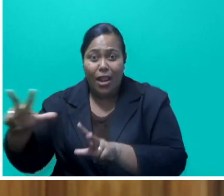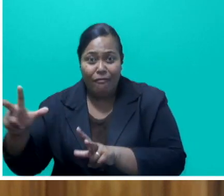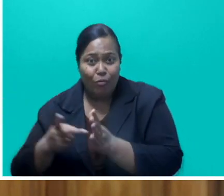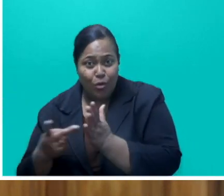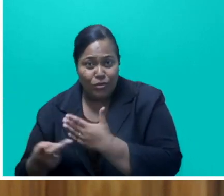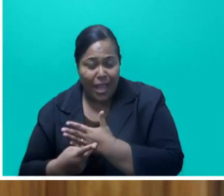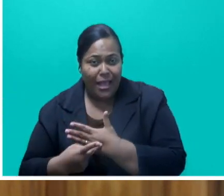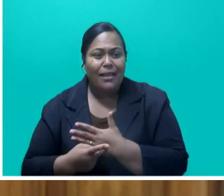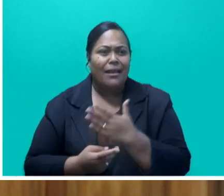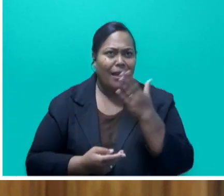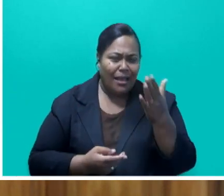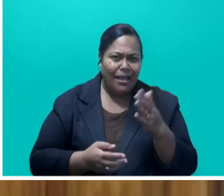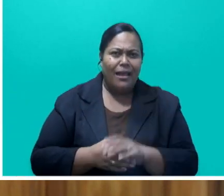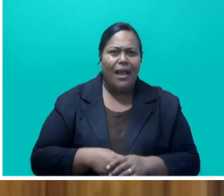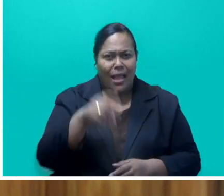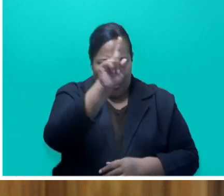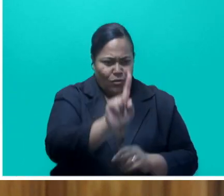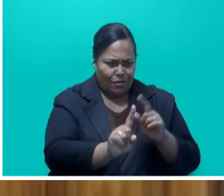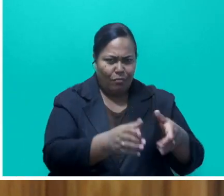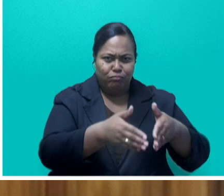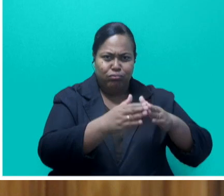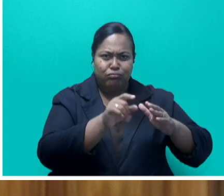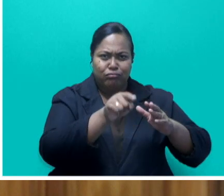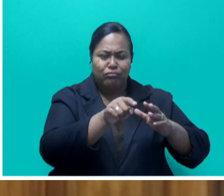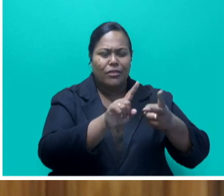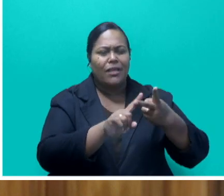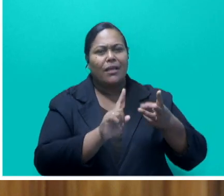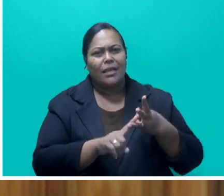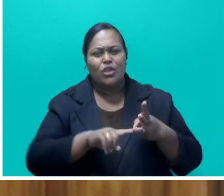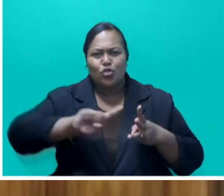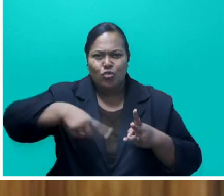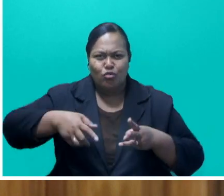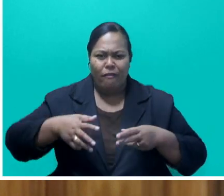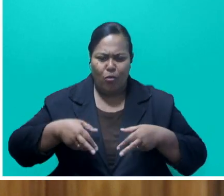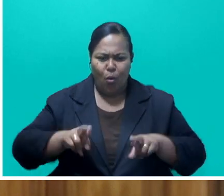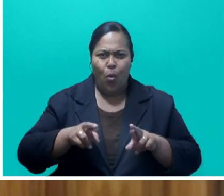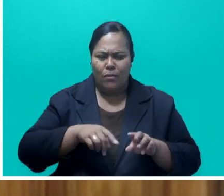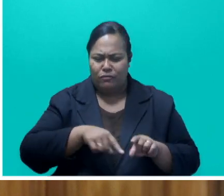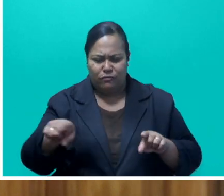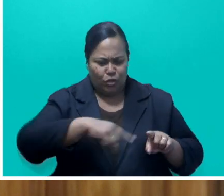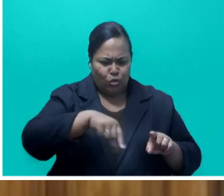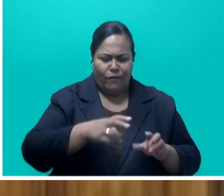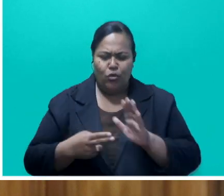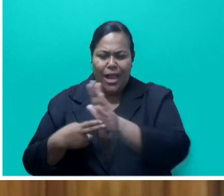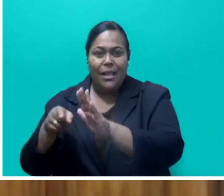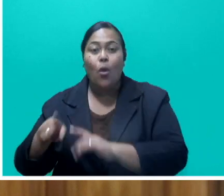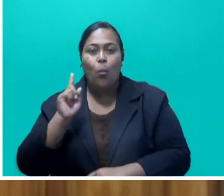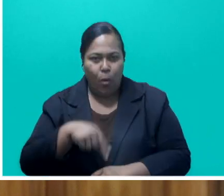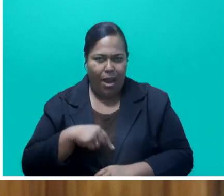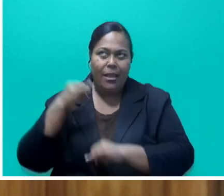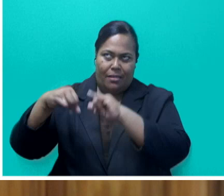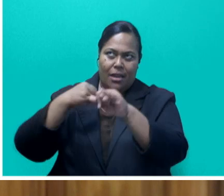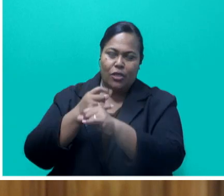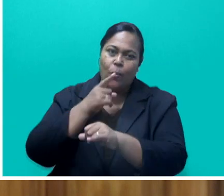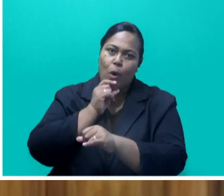Pine Scheme, Suvanadi Highway, amongst others. Most of these projects were loans from international funding systems.